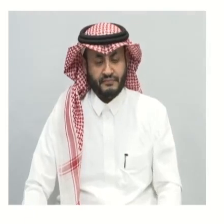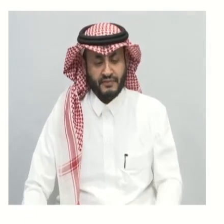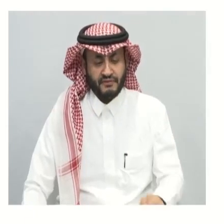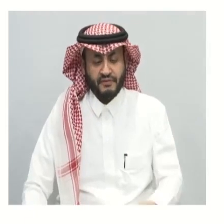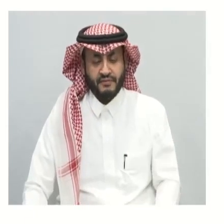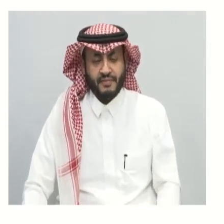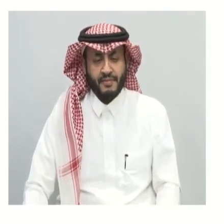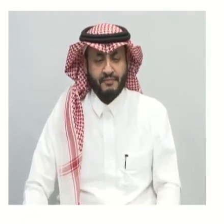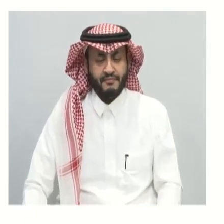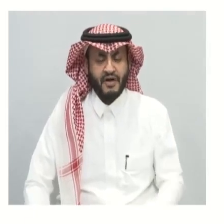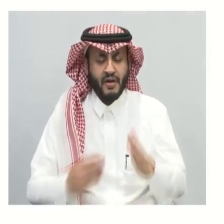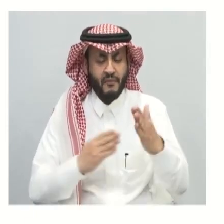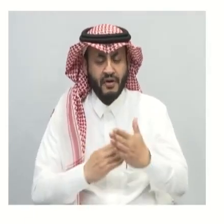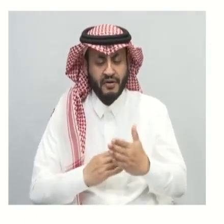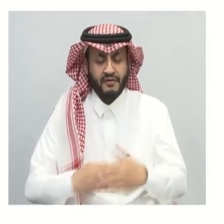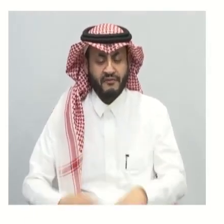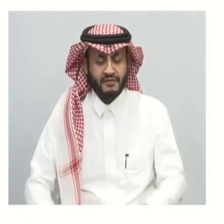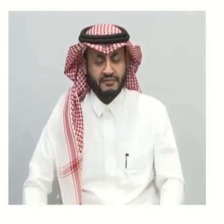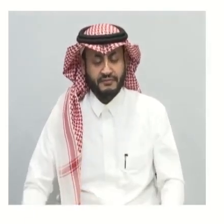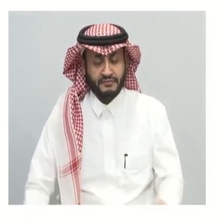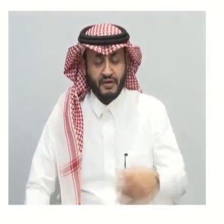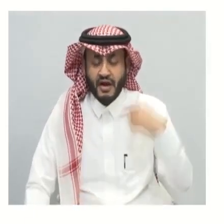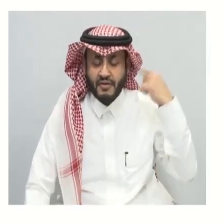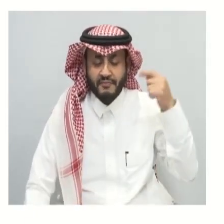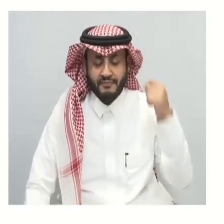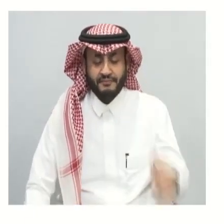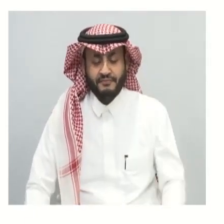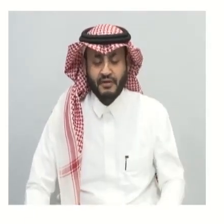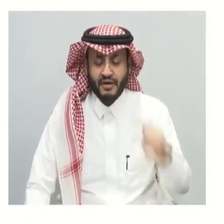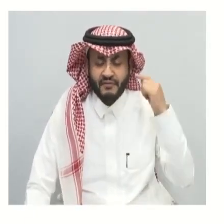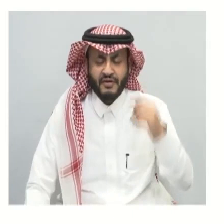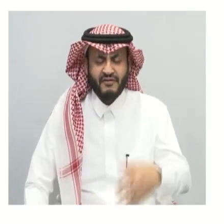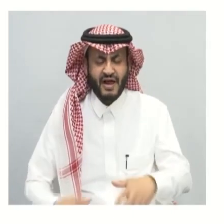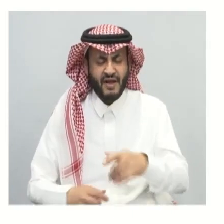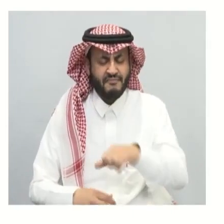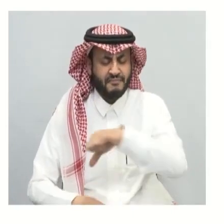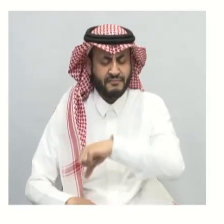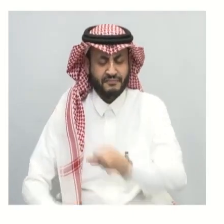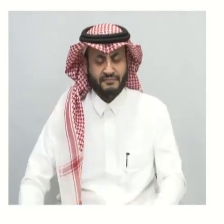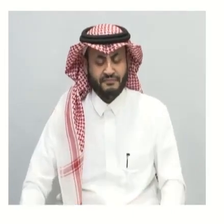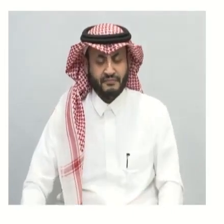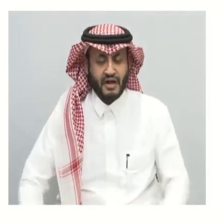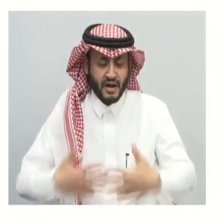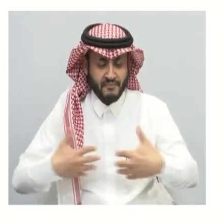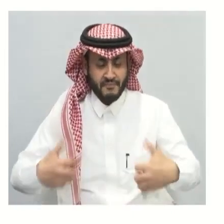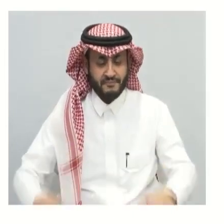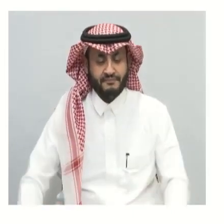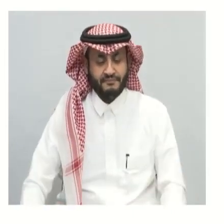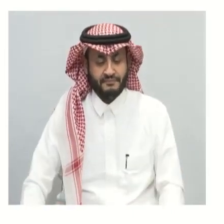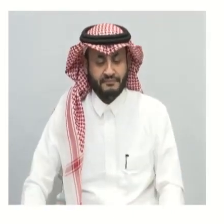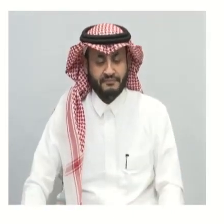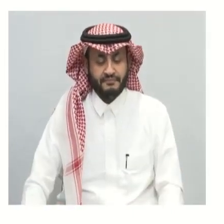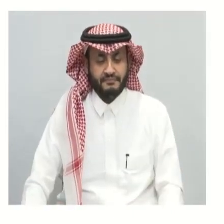stop, imagine, mind, hate, we're having avoid, enjoy, can't